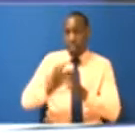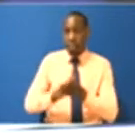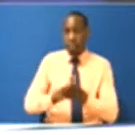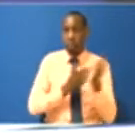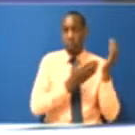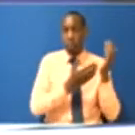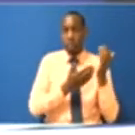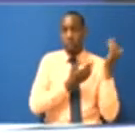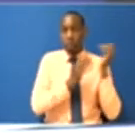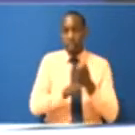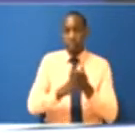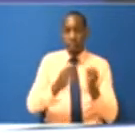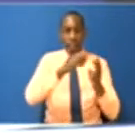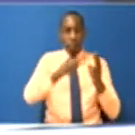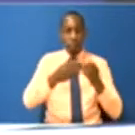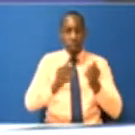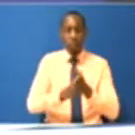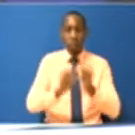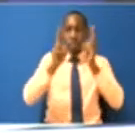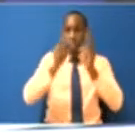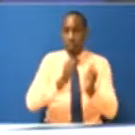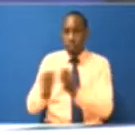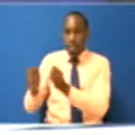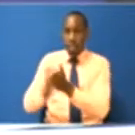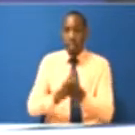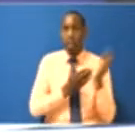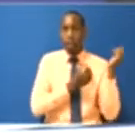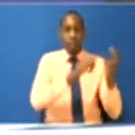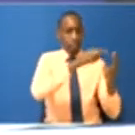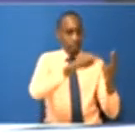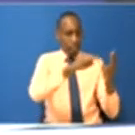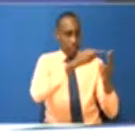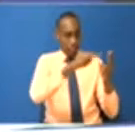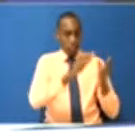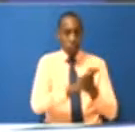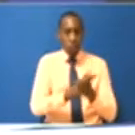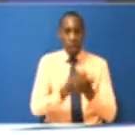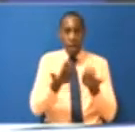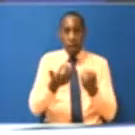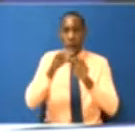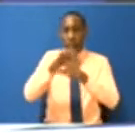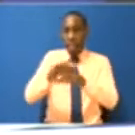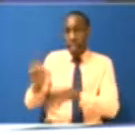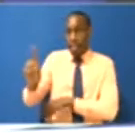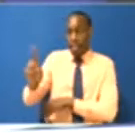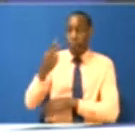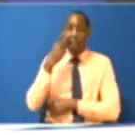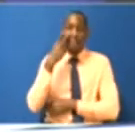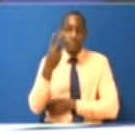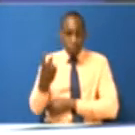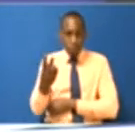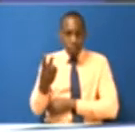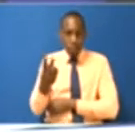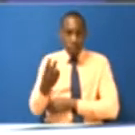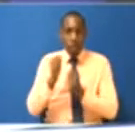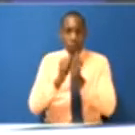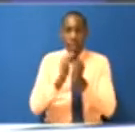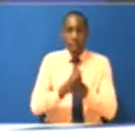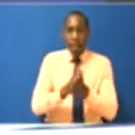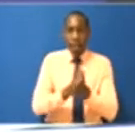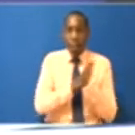them to address the issue of strategy we expect them to tell us how they are aligning nairobi's vision and their